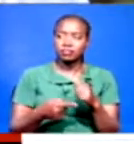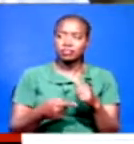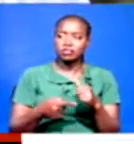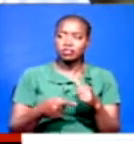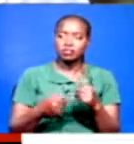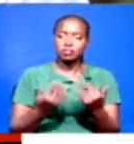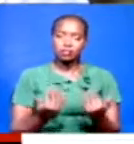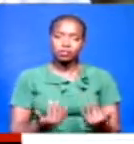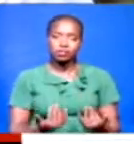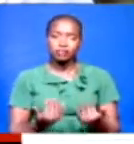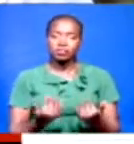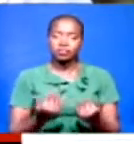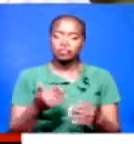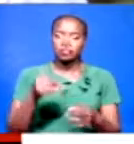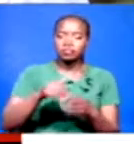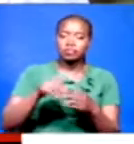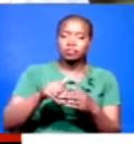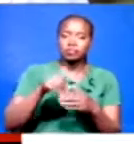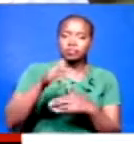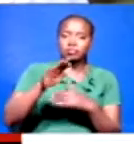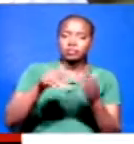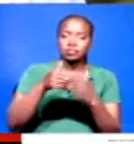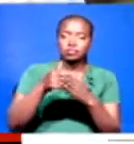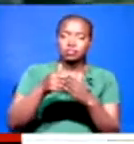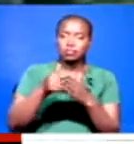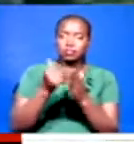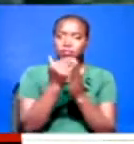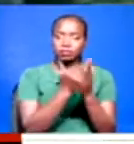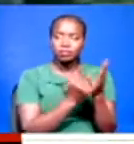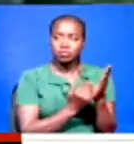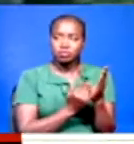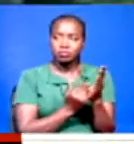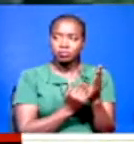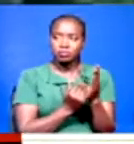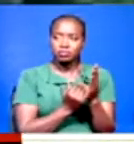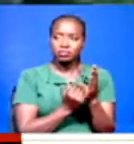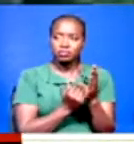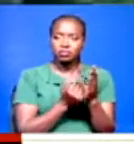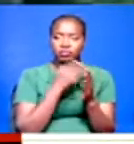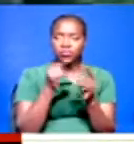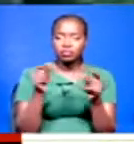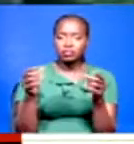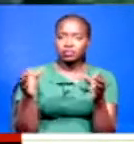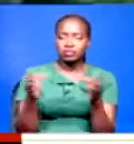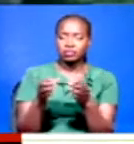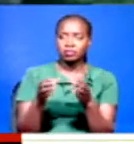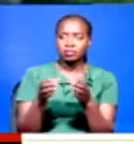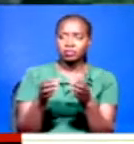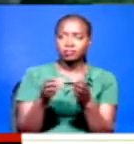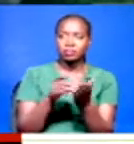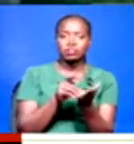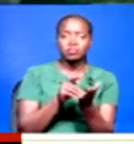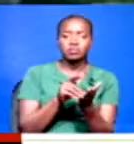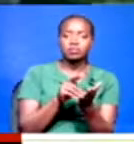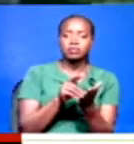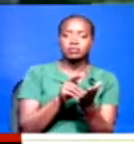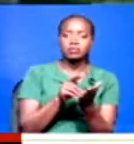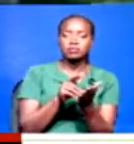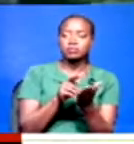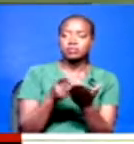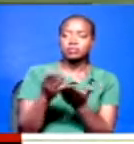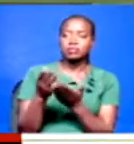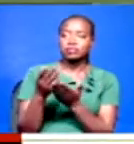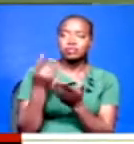the outreach program, up to 3,000 engaged through the outreach program. In the men's category, Dr. Kipkirui Langat of Kericho